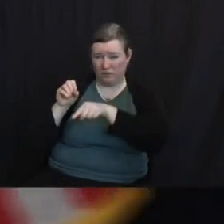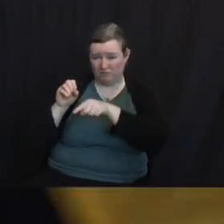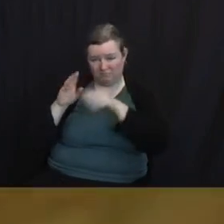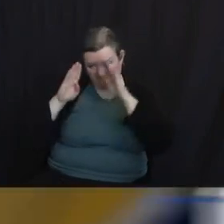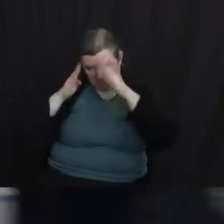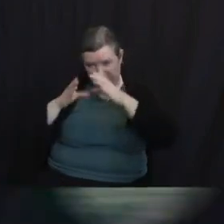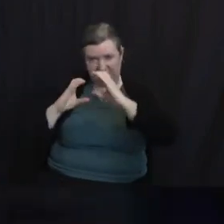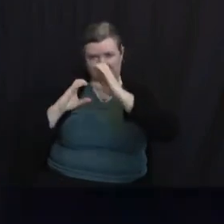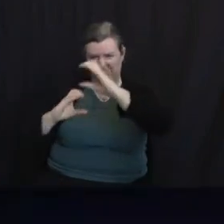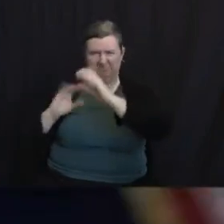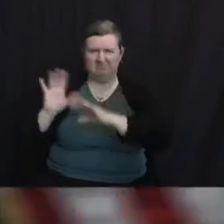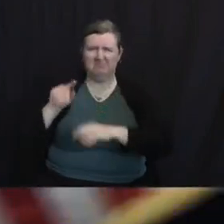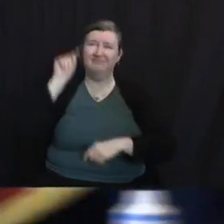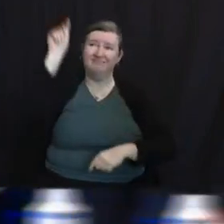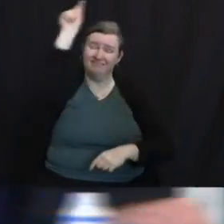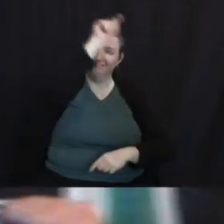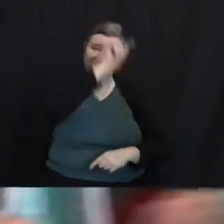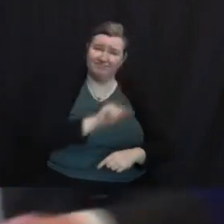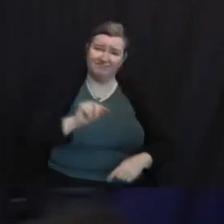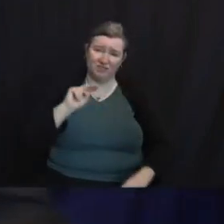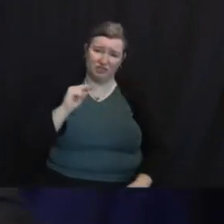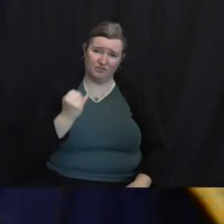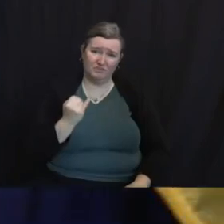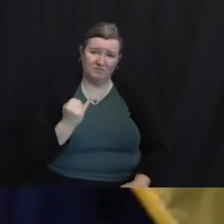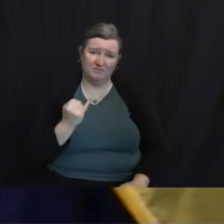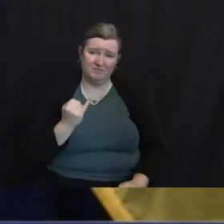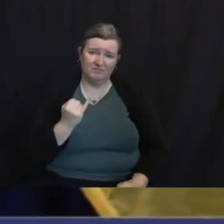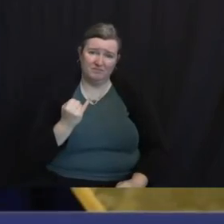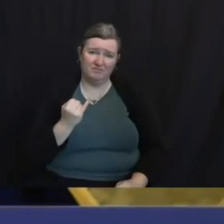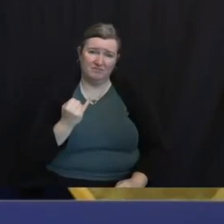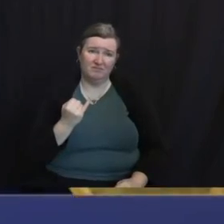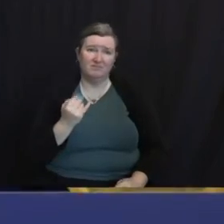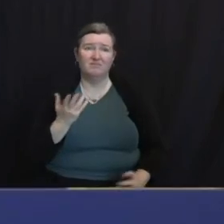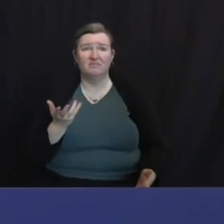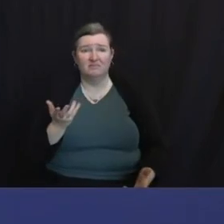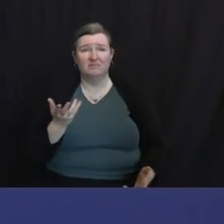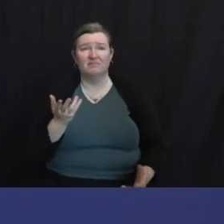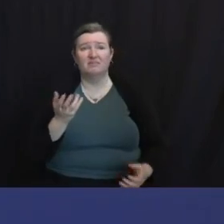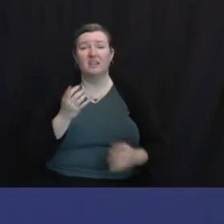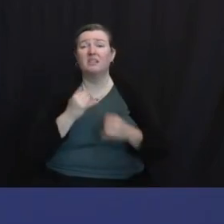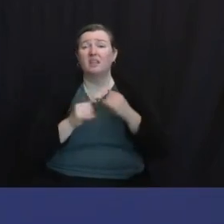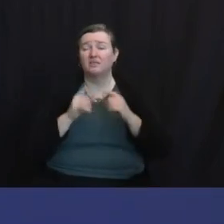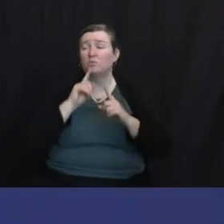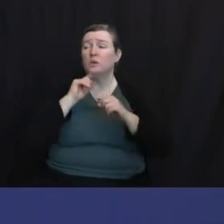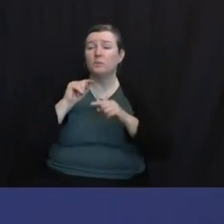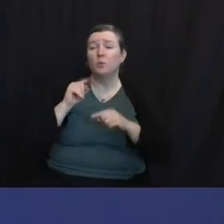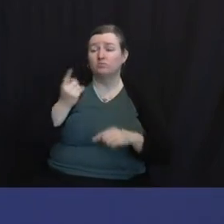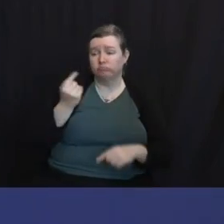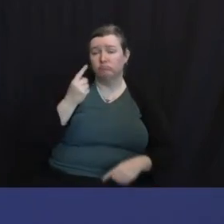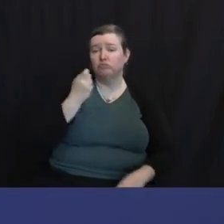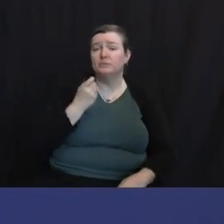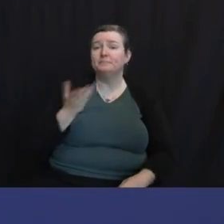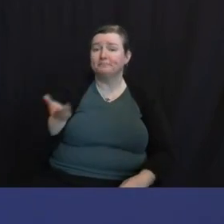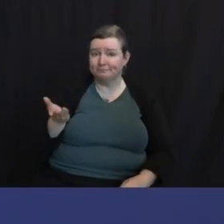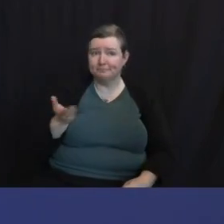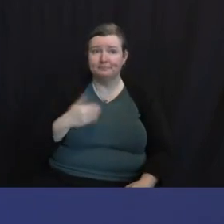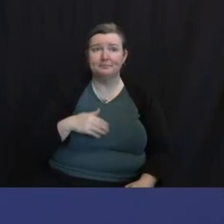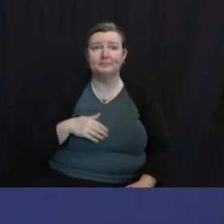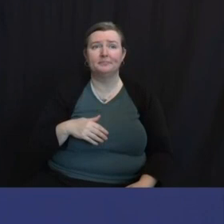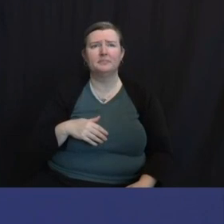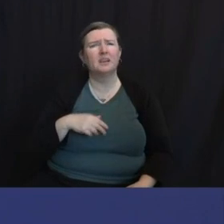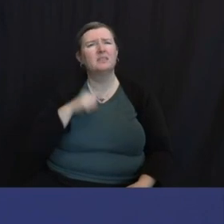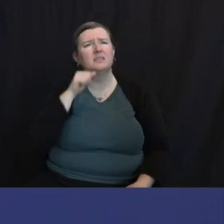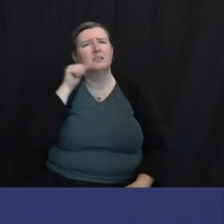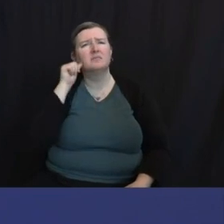Thank you for that. Thank you, Stacy. Nikita, we'll close it out with you. Thank you. Sounds good. So we asked this question of the Attorney General's office yesterday